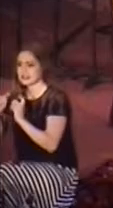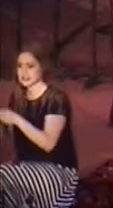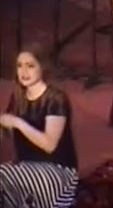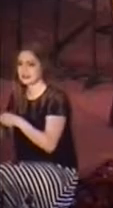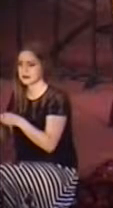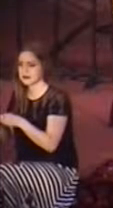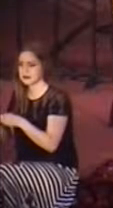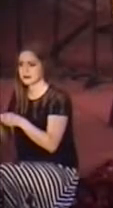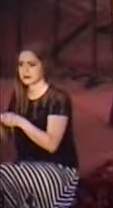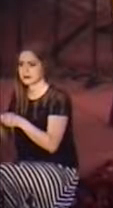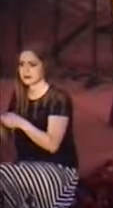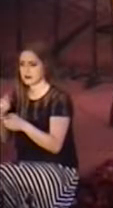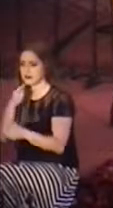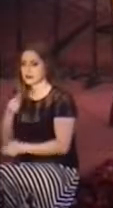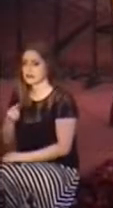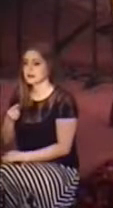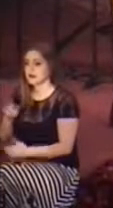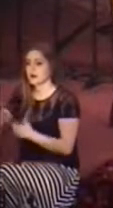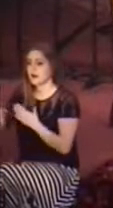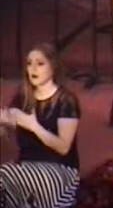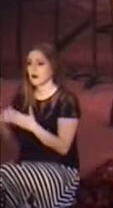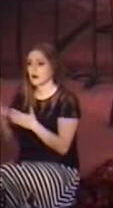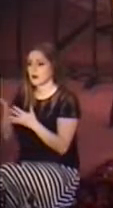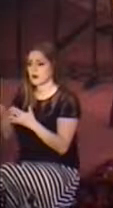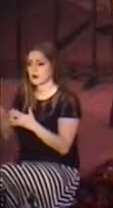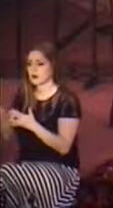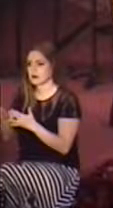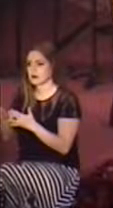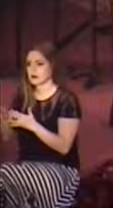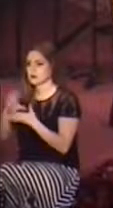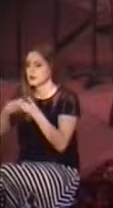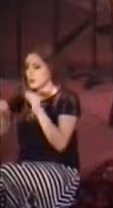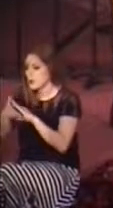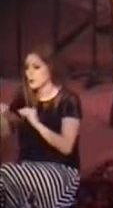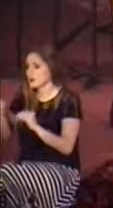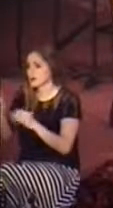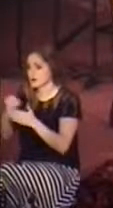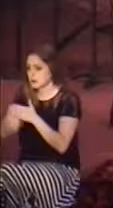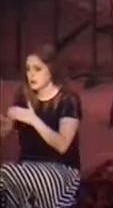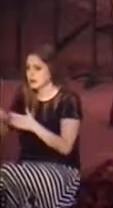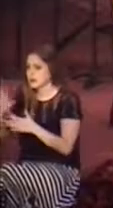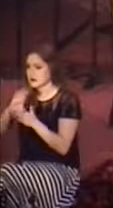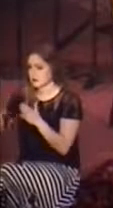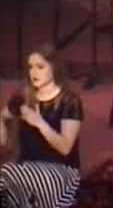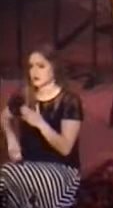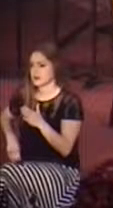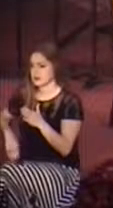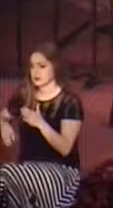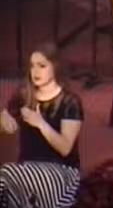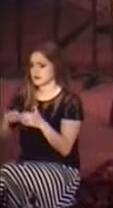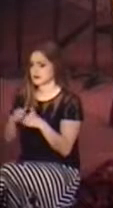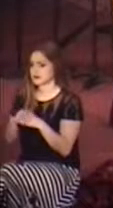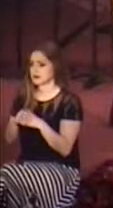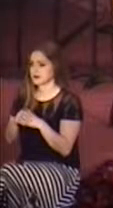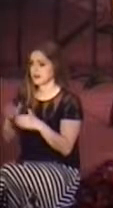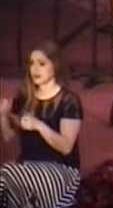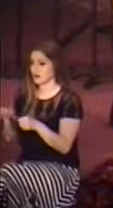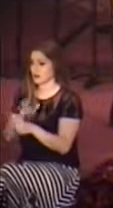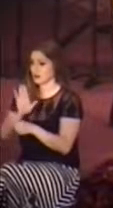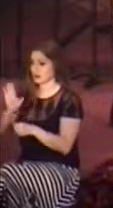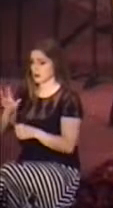what he says. All through the narrative of the birth of Christ, as you read through it, as Christmas draws near, and you fill your own heart